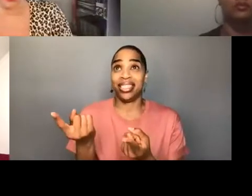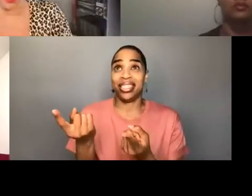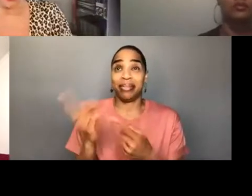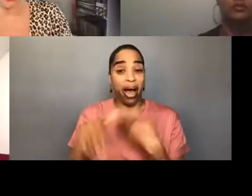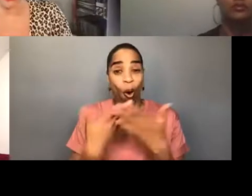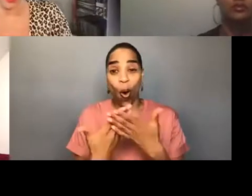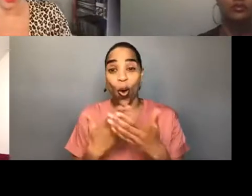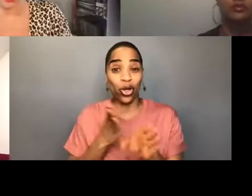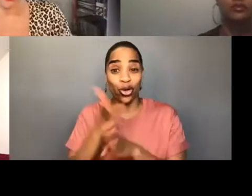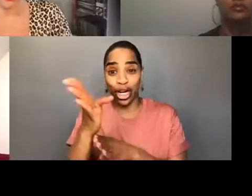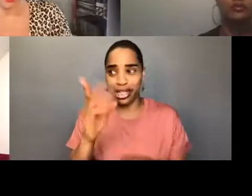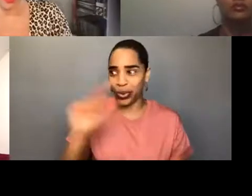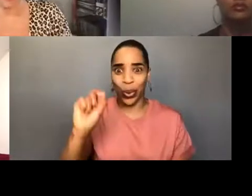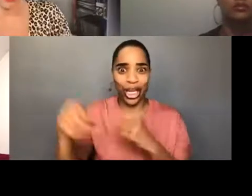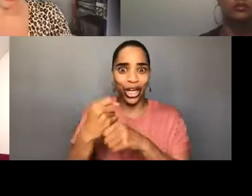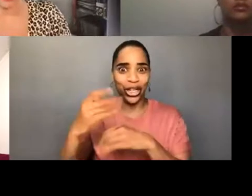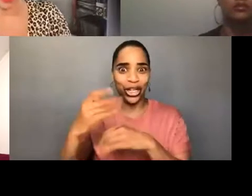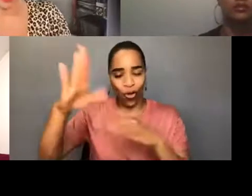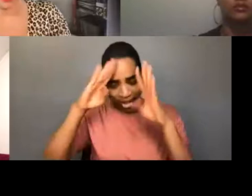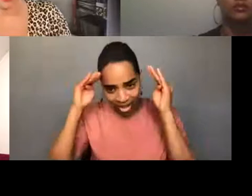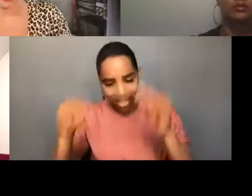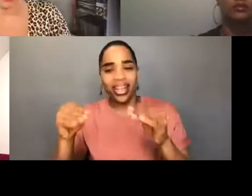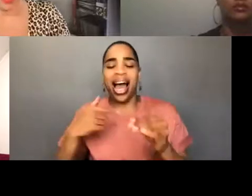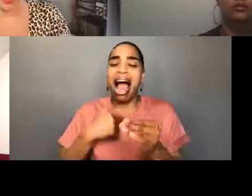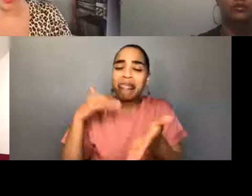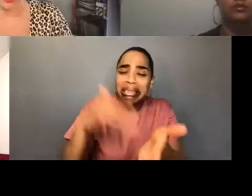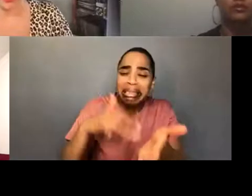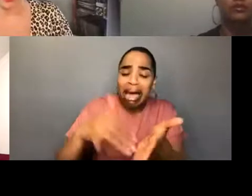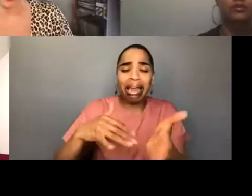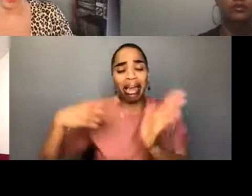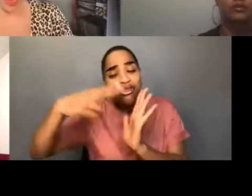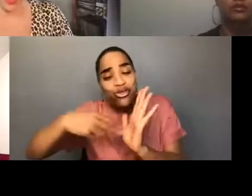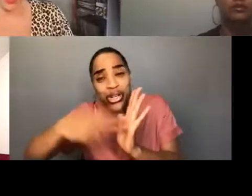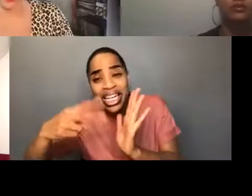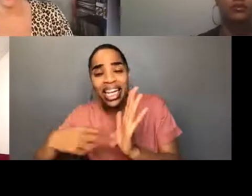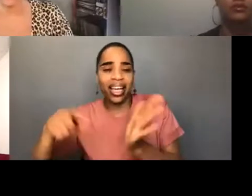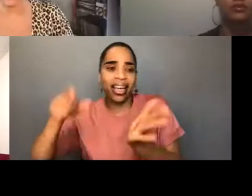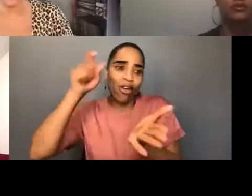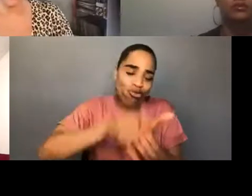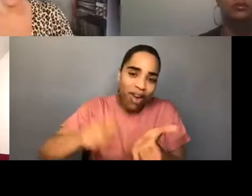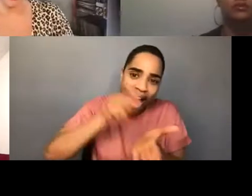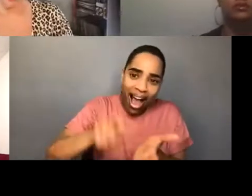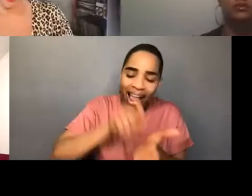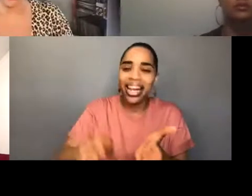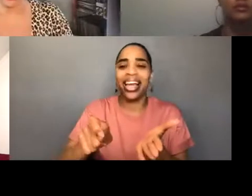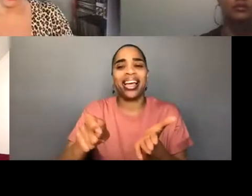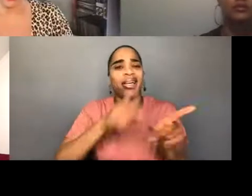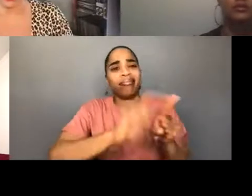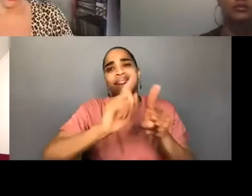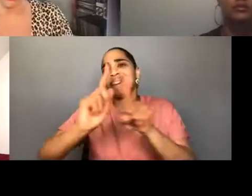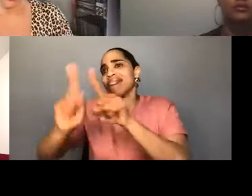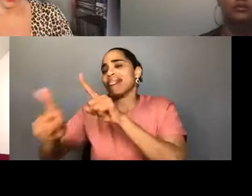So the last two decades, I mean, I've been studying and reading and writing about